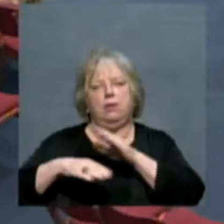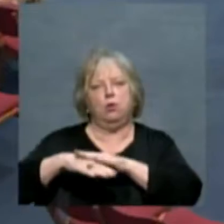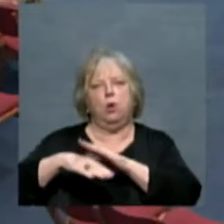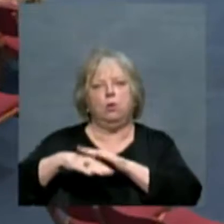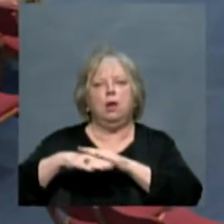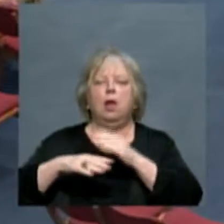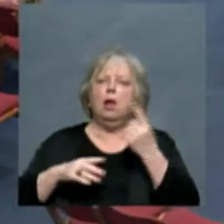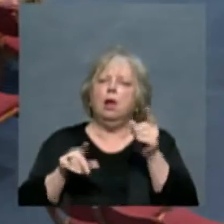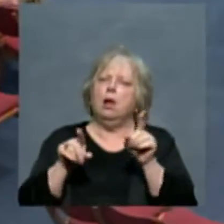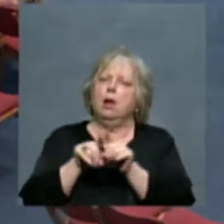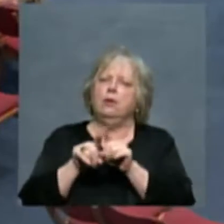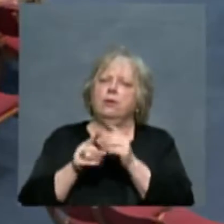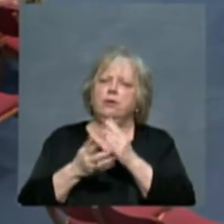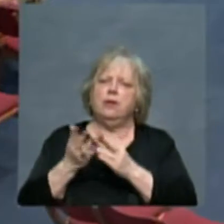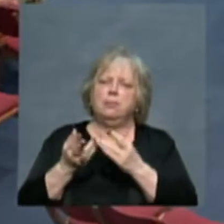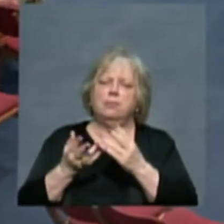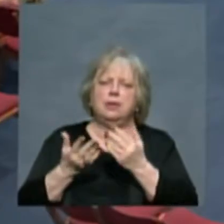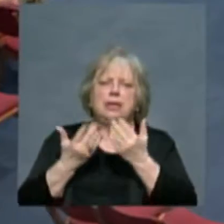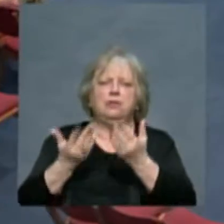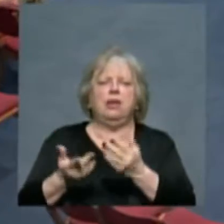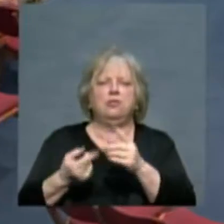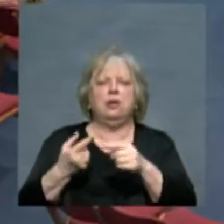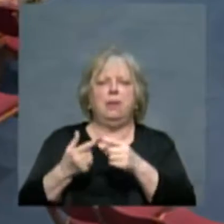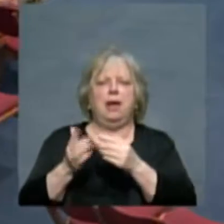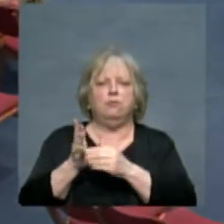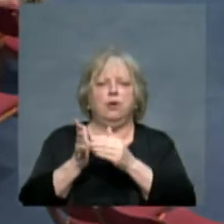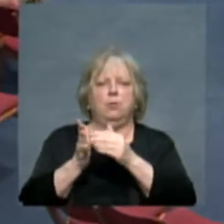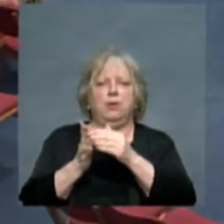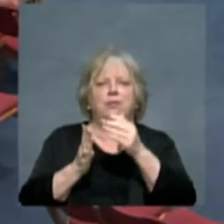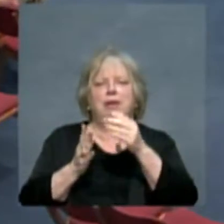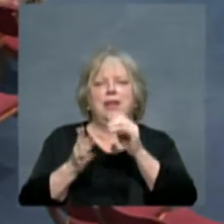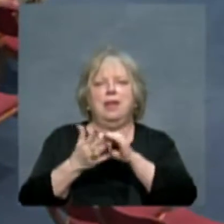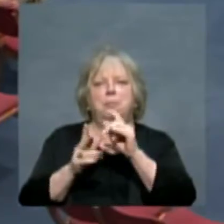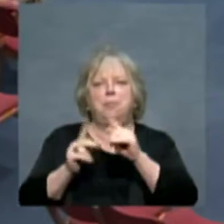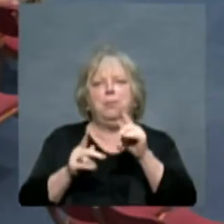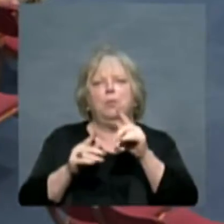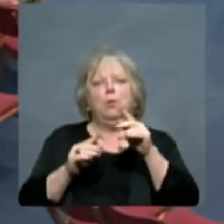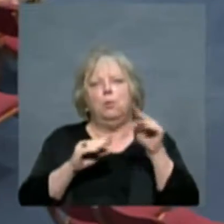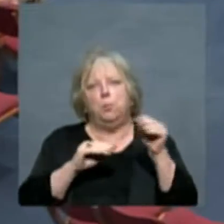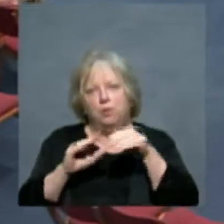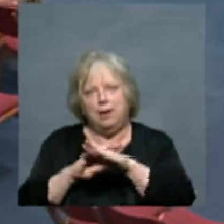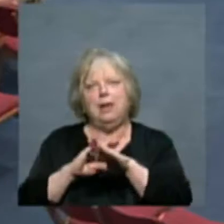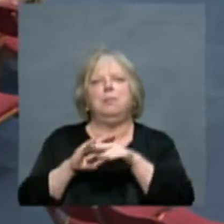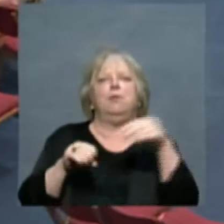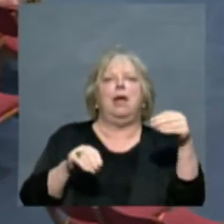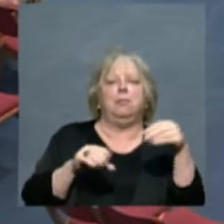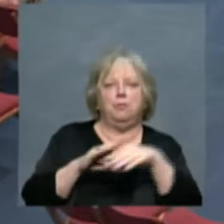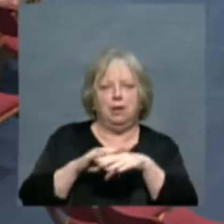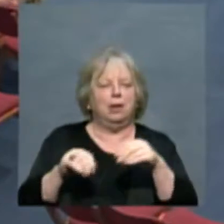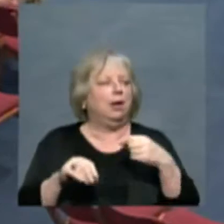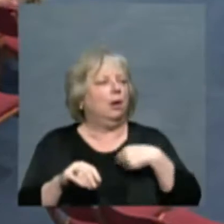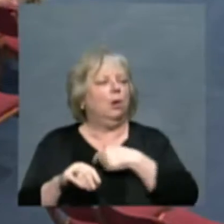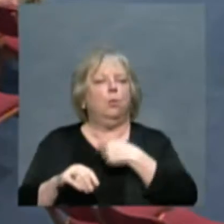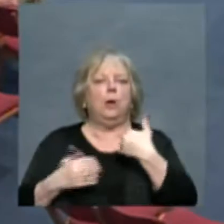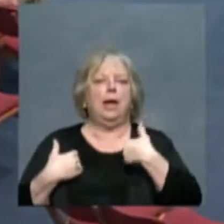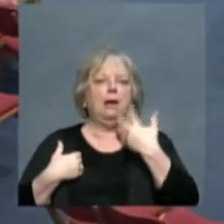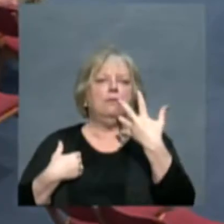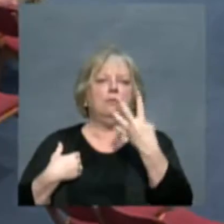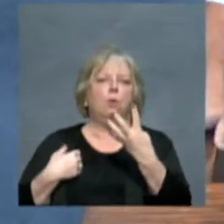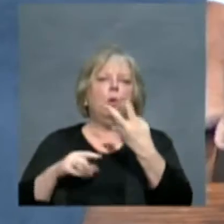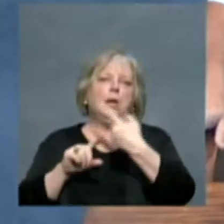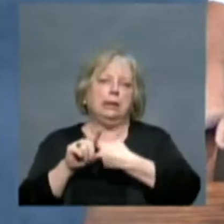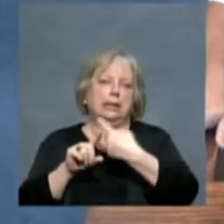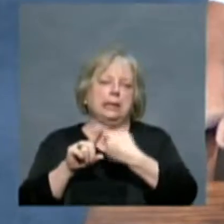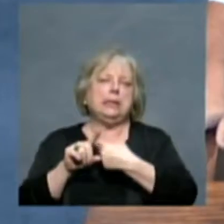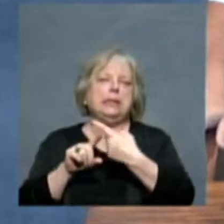some suggestion, I guess, in terms of frequency of turnover. Do you want to address that at all, or? We had 4 leases come up in